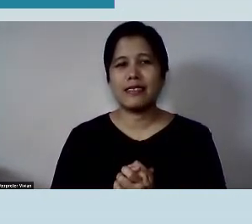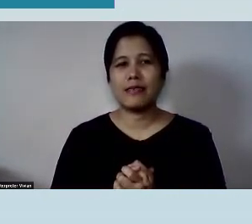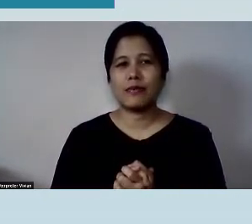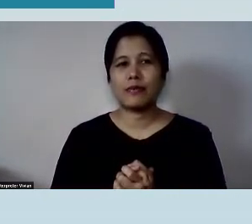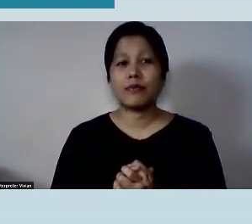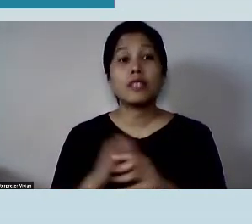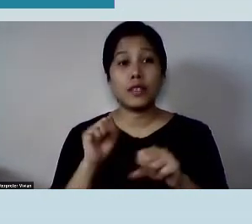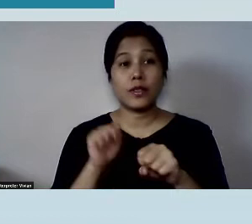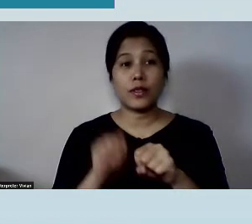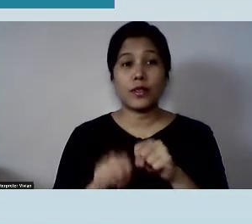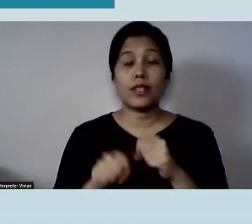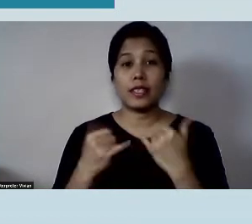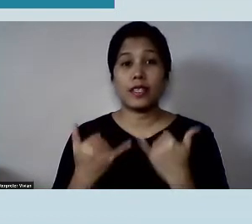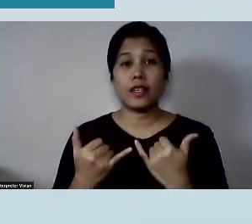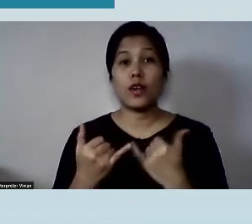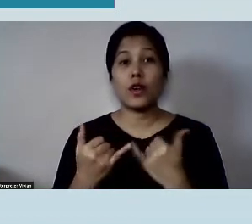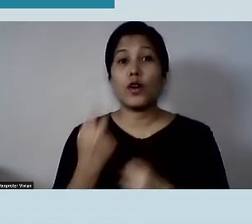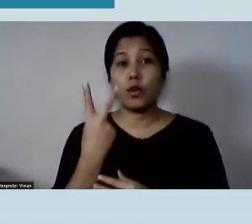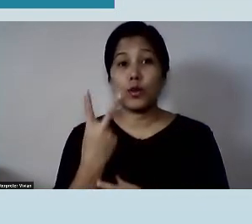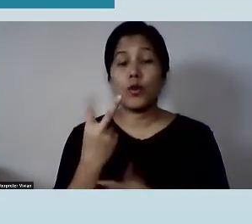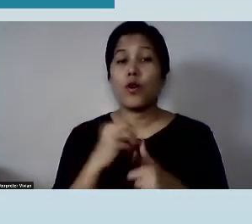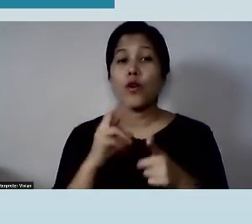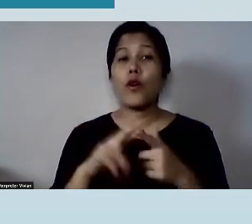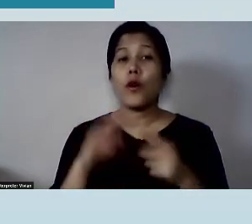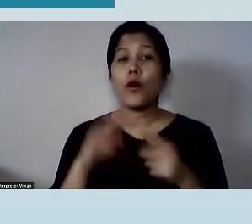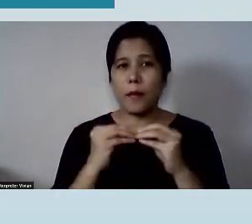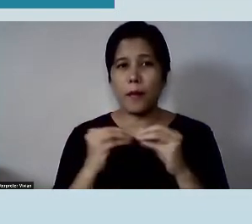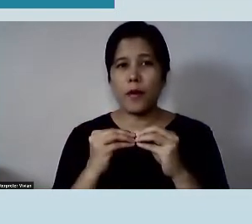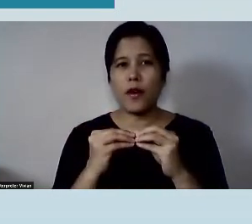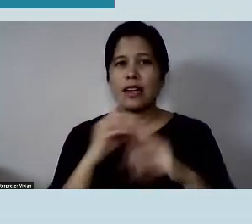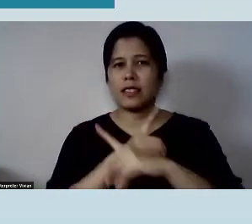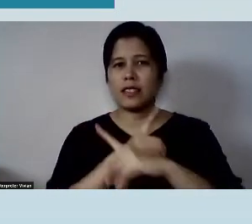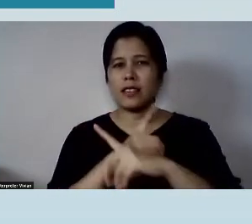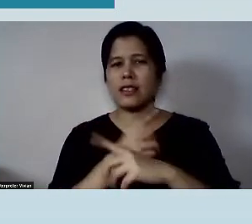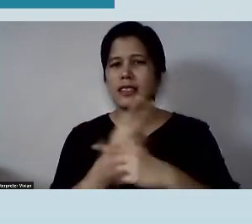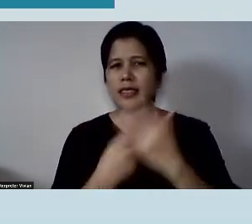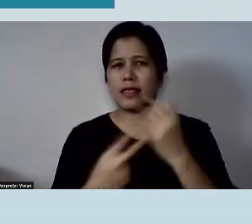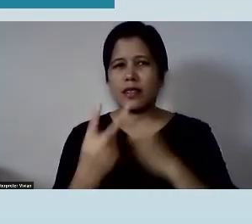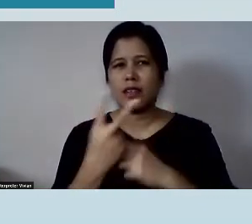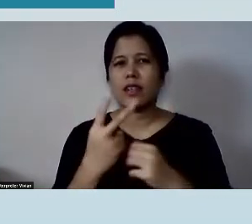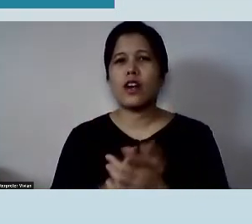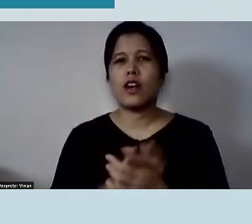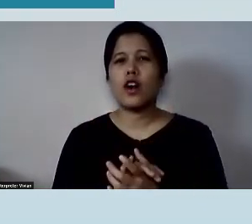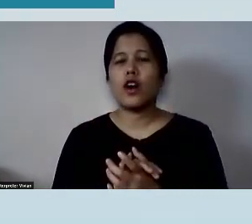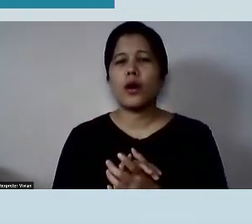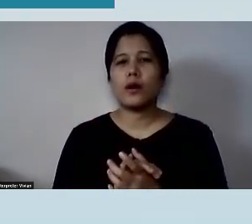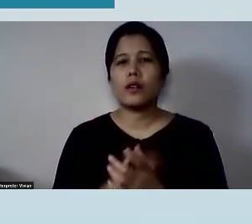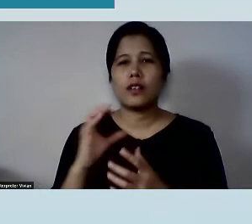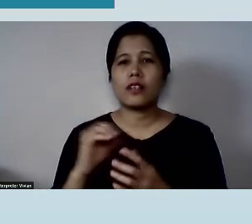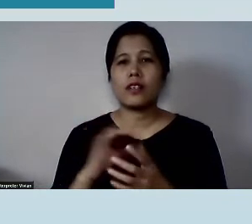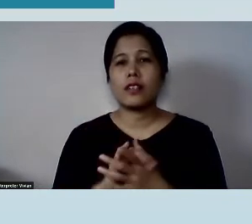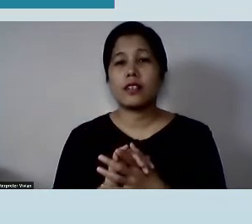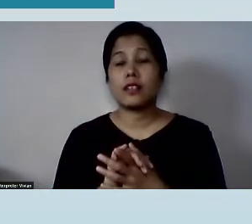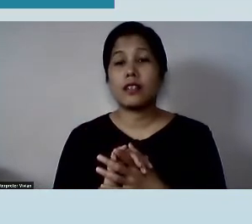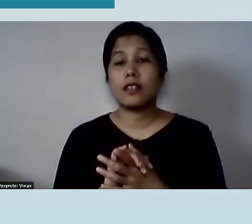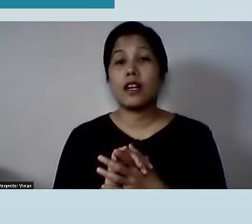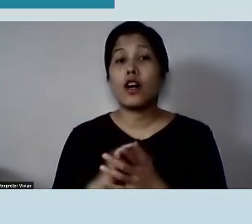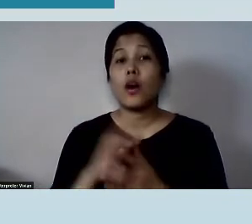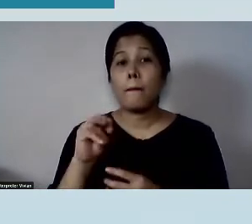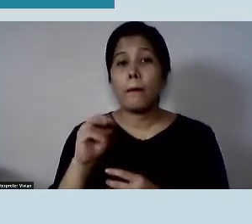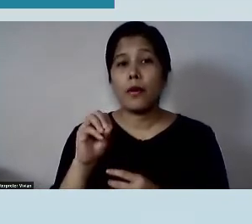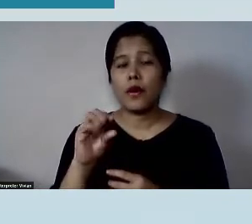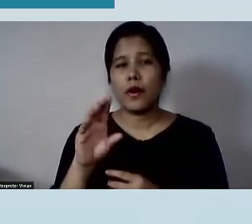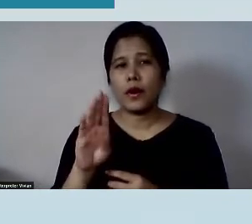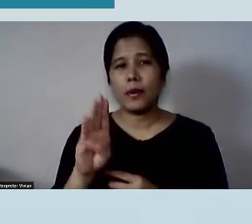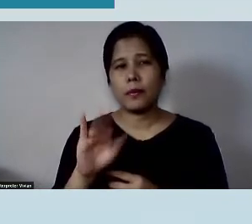So, now, when two or more disorders occur at the same time, they are called co-occurring disorders or comorbidity. And